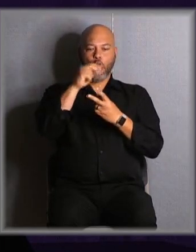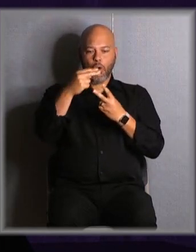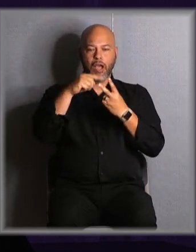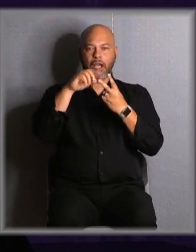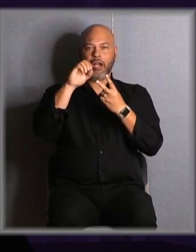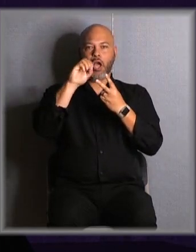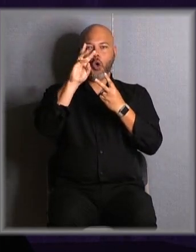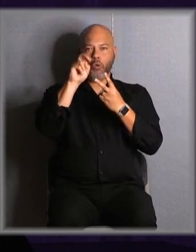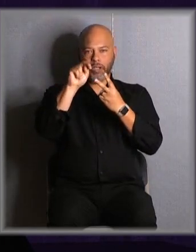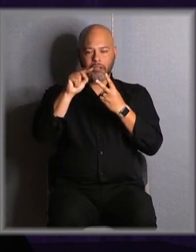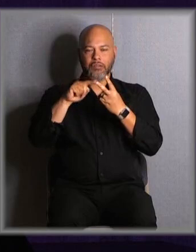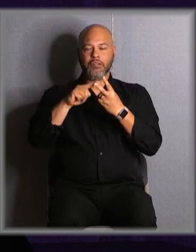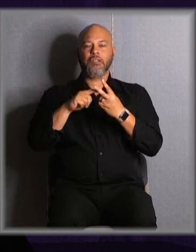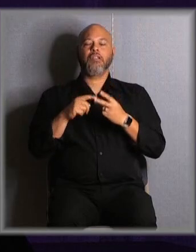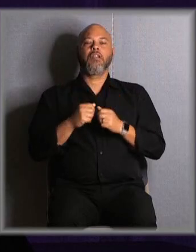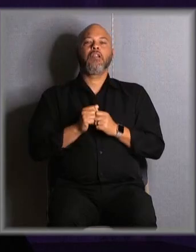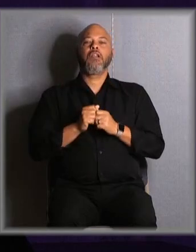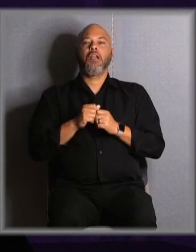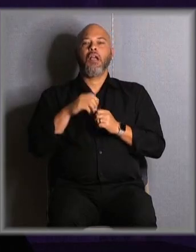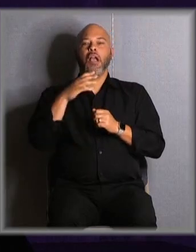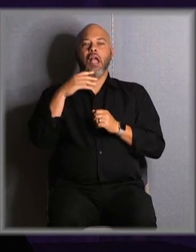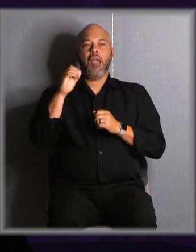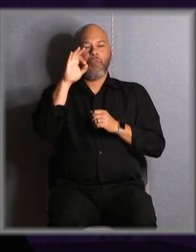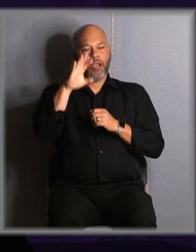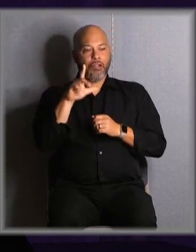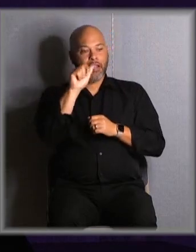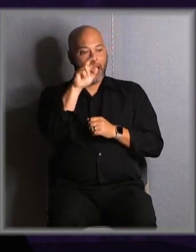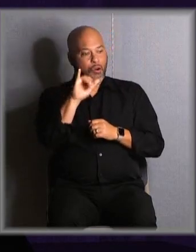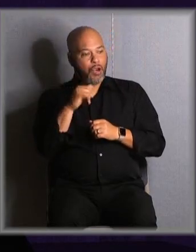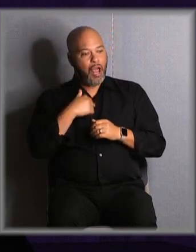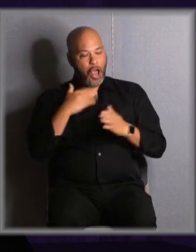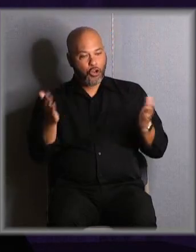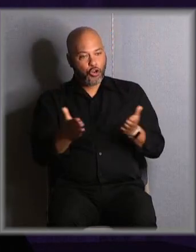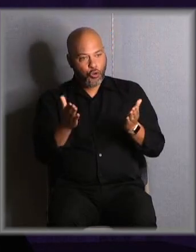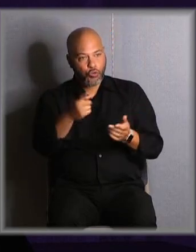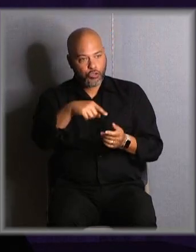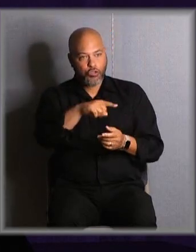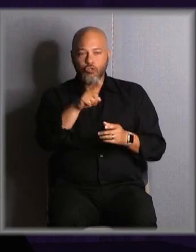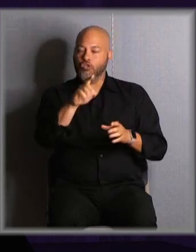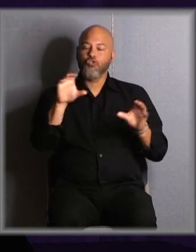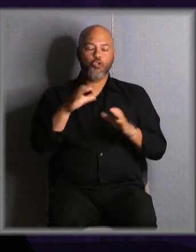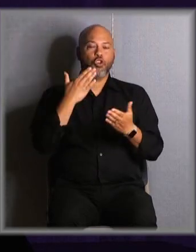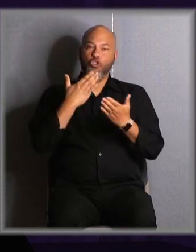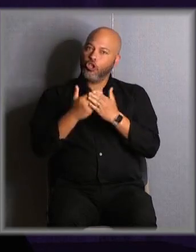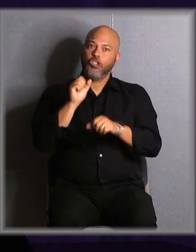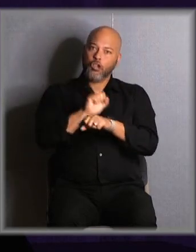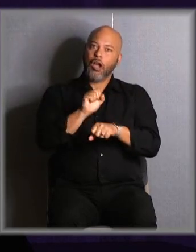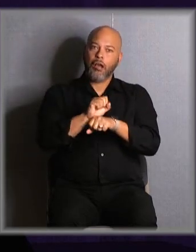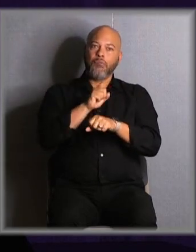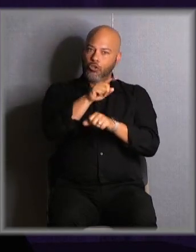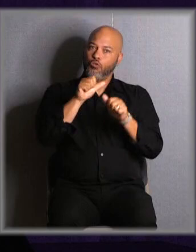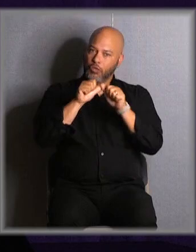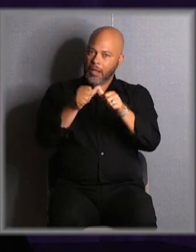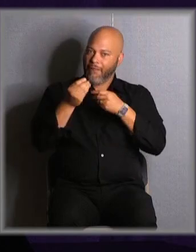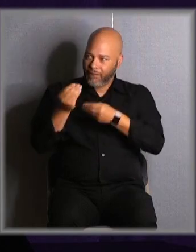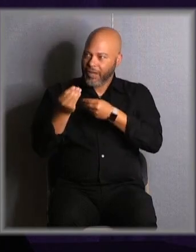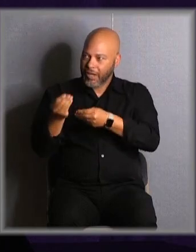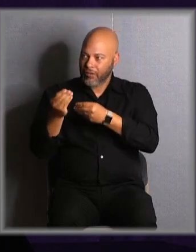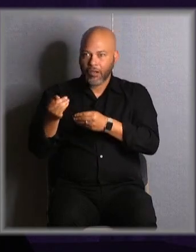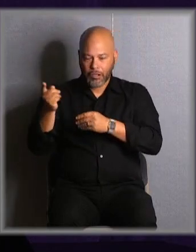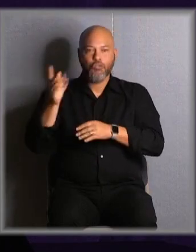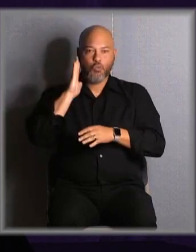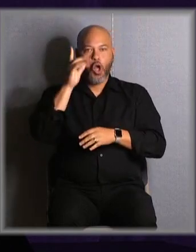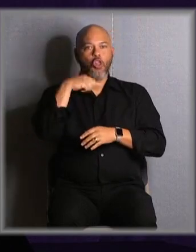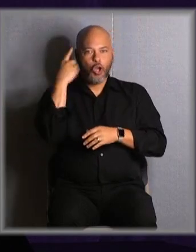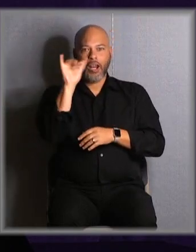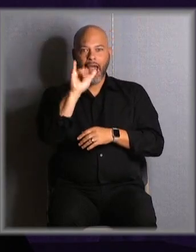Amen. Pastor Larry, I want to encourage you. Amen. You're doing a fine job. You keep feeding them. Eventually, they're going to look like